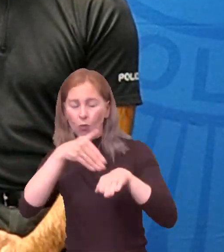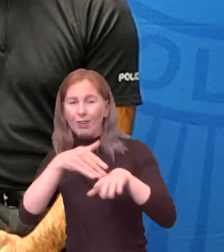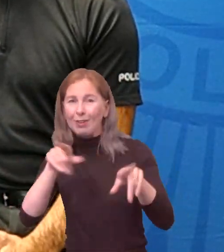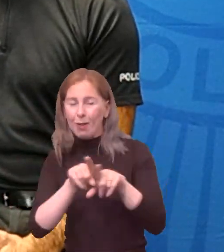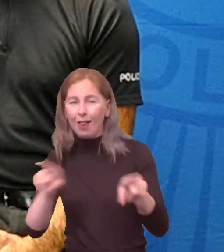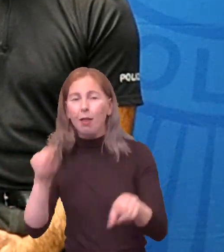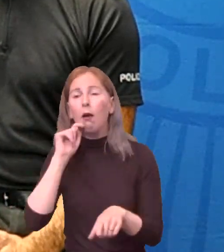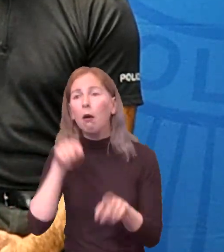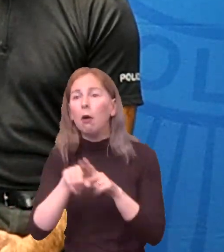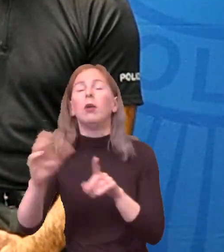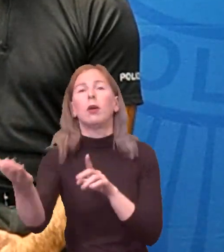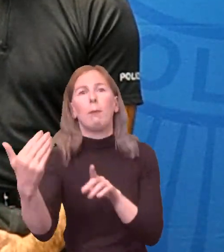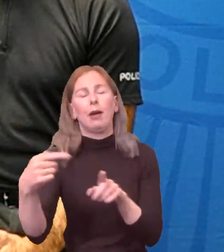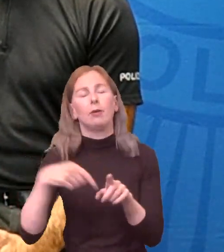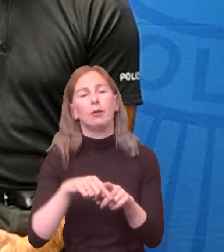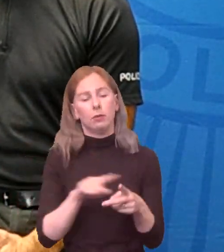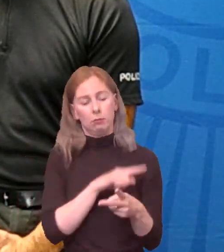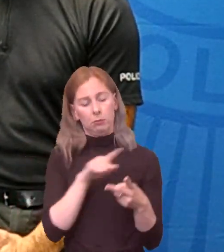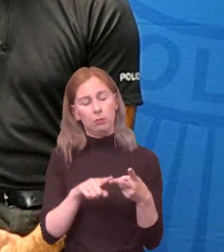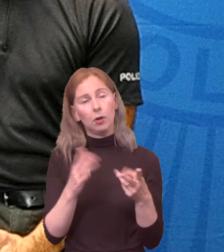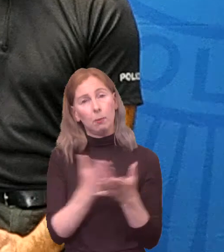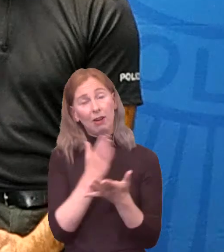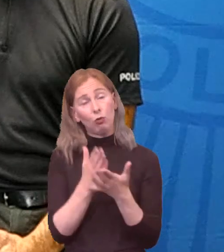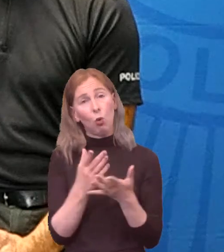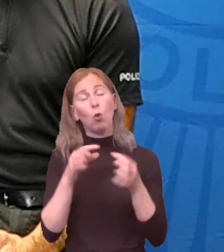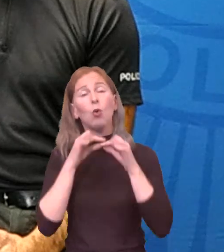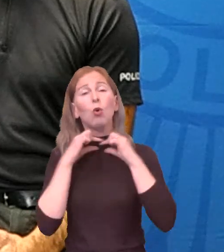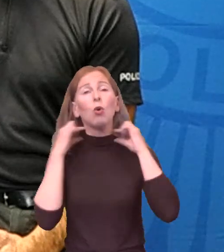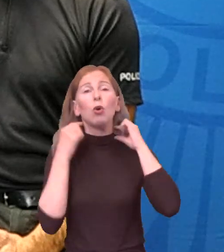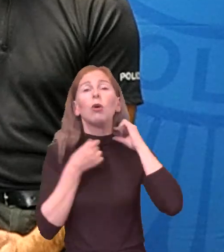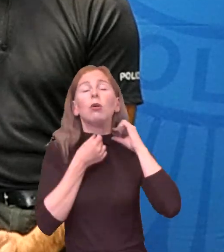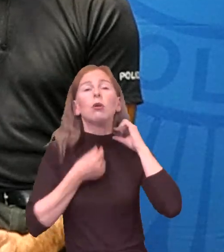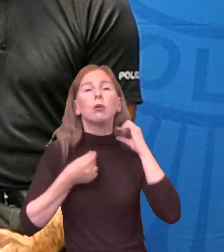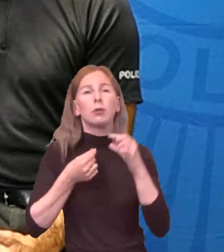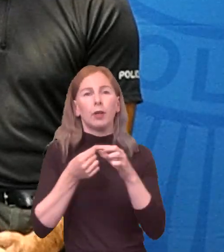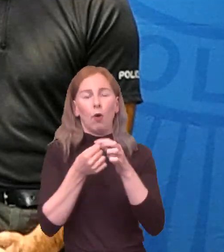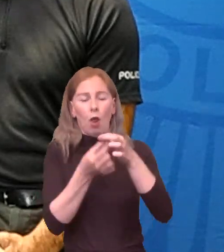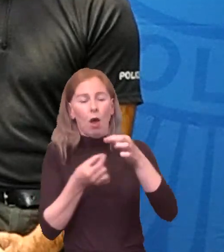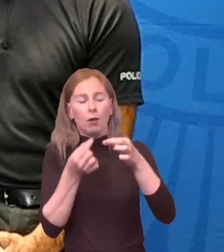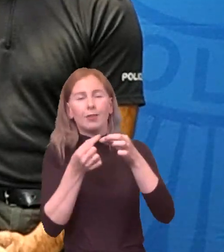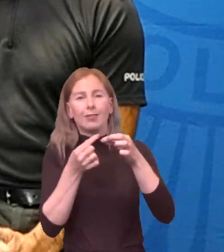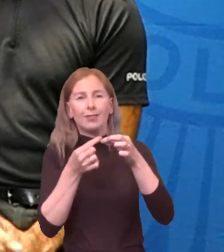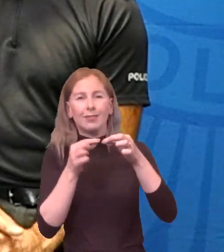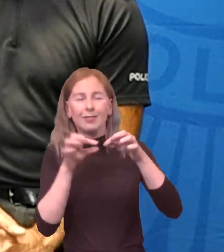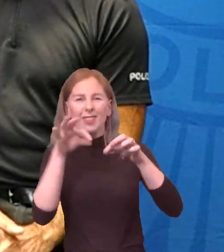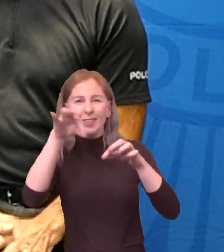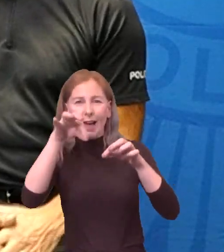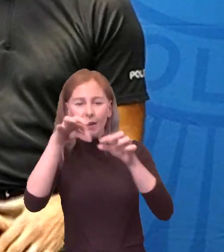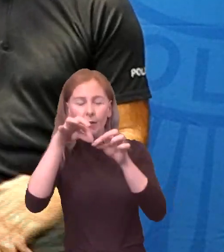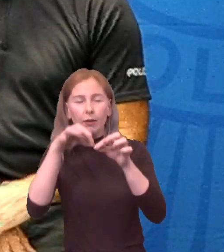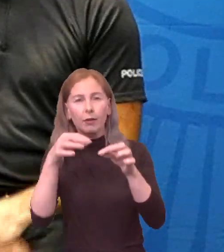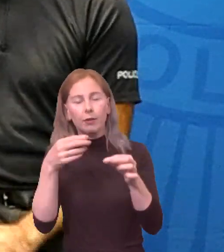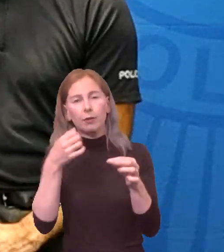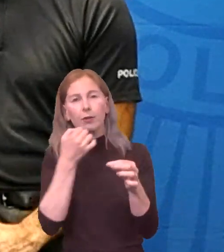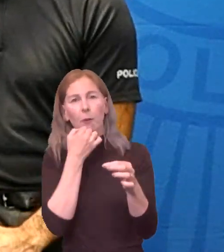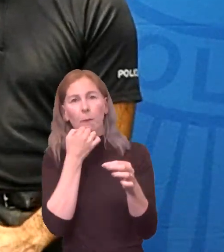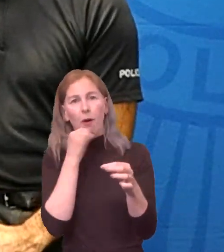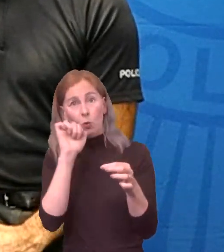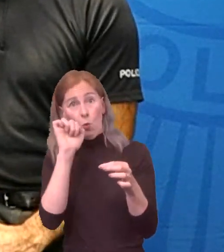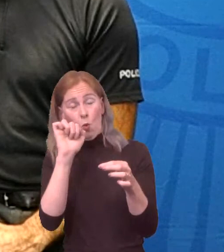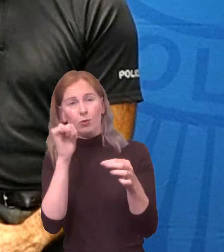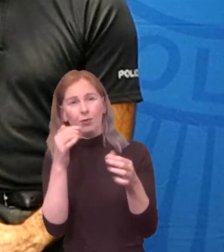make sure that there's a phone number, so if anyone finds your dog because it has run off for whatever reason, that they can phone that